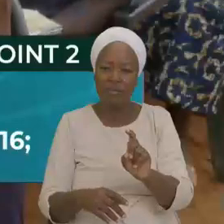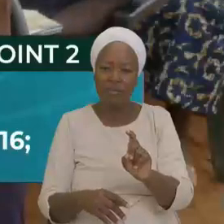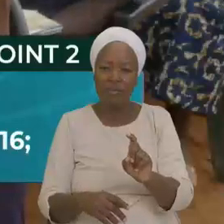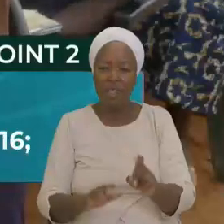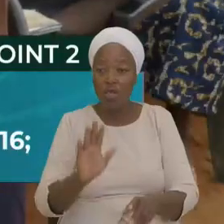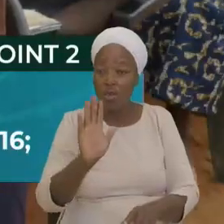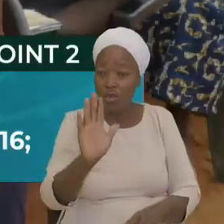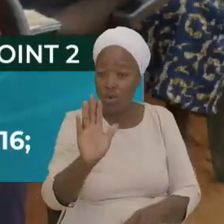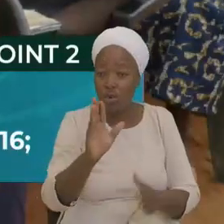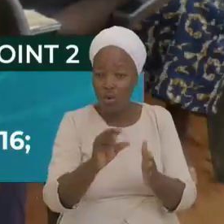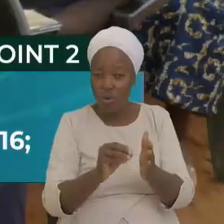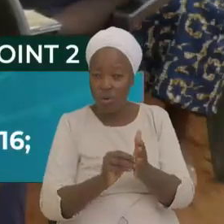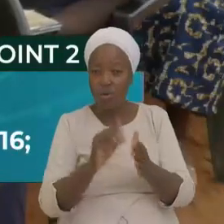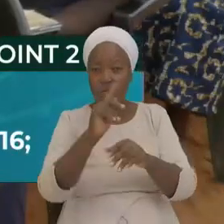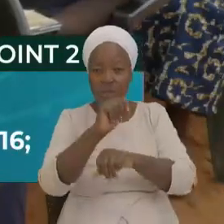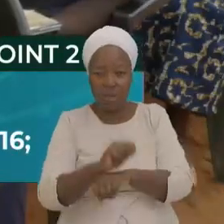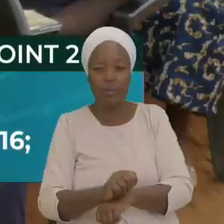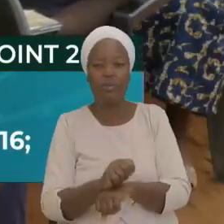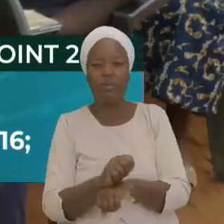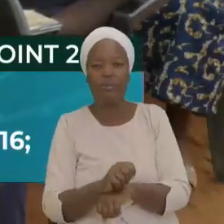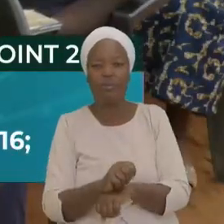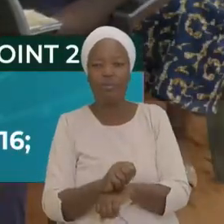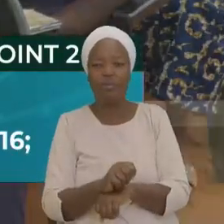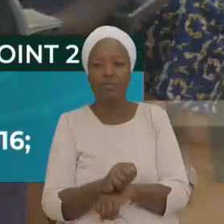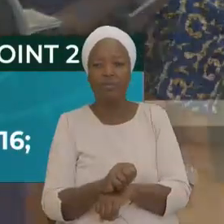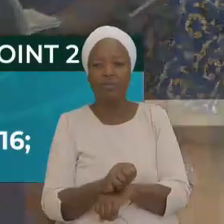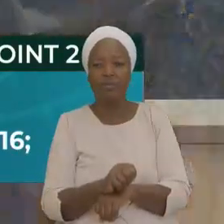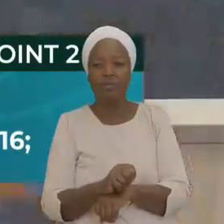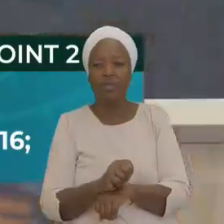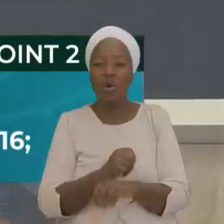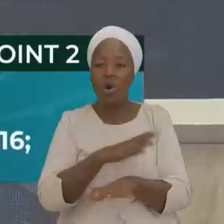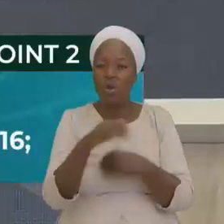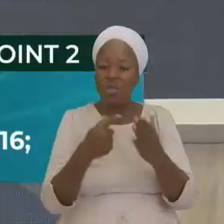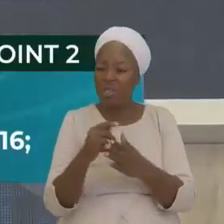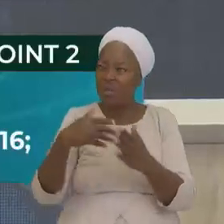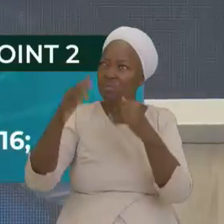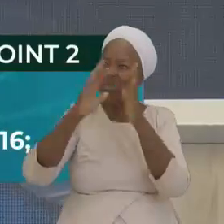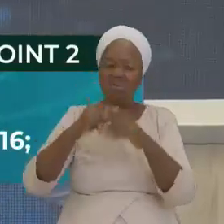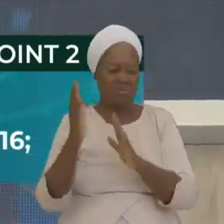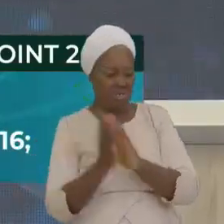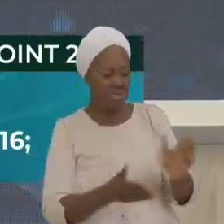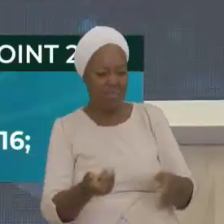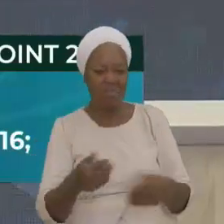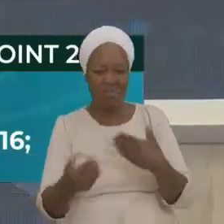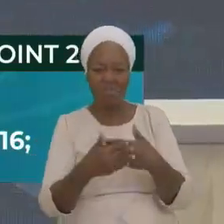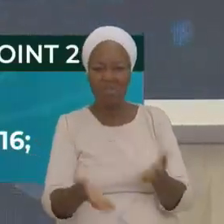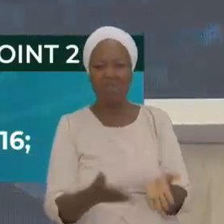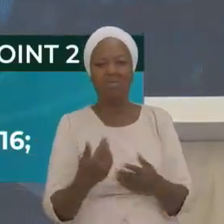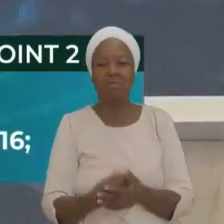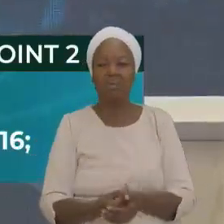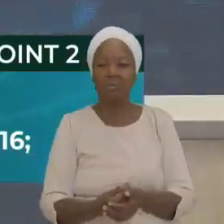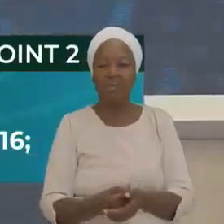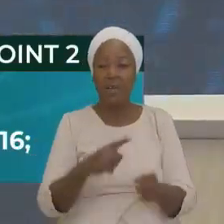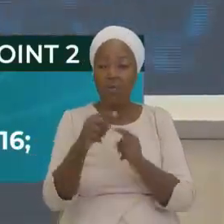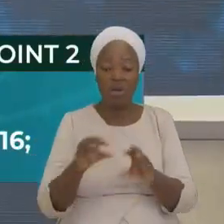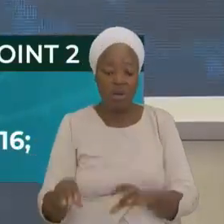Your own temple. All these buildings, will leave them behind. When the rapture